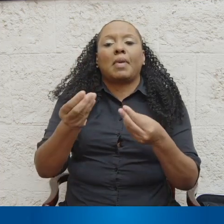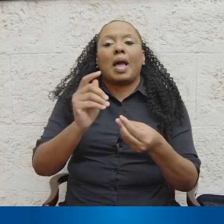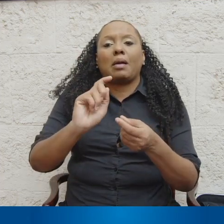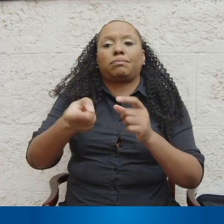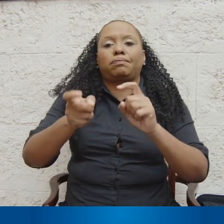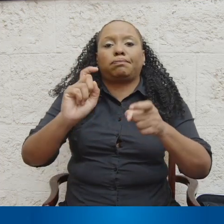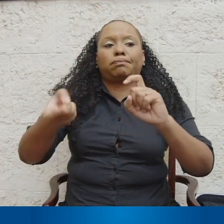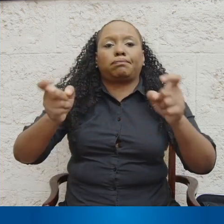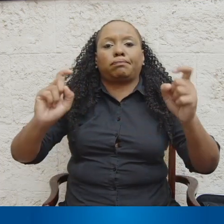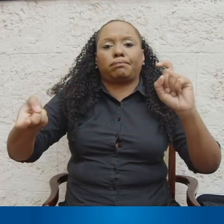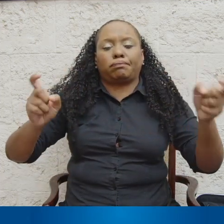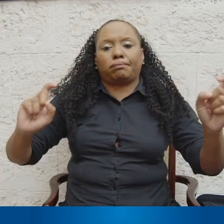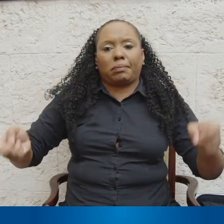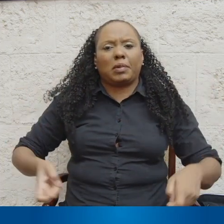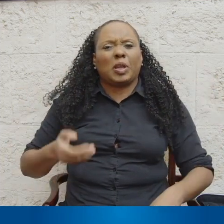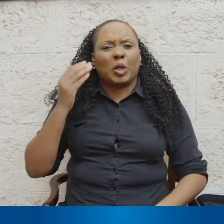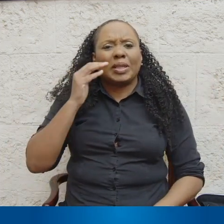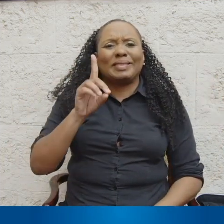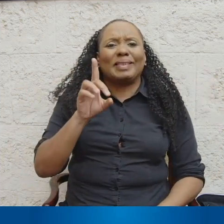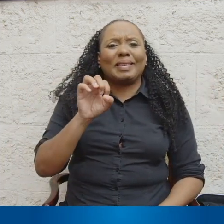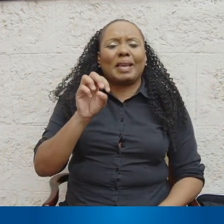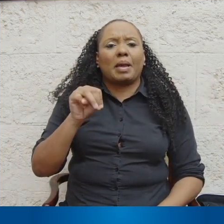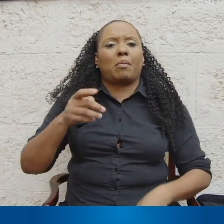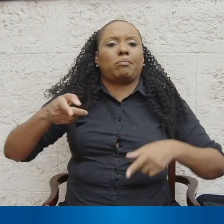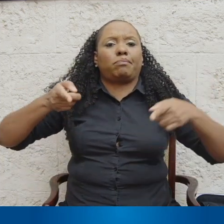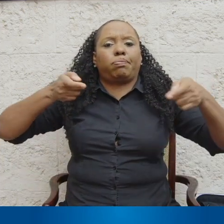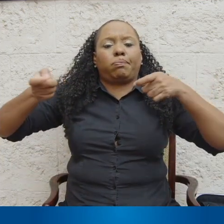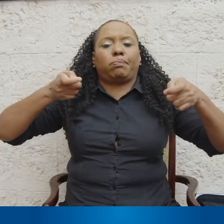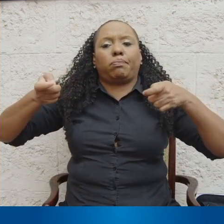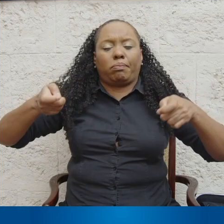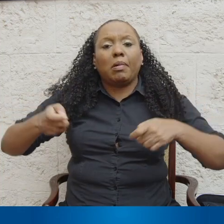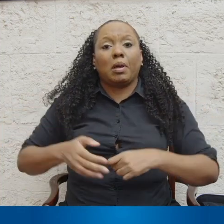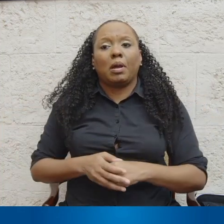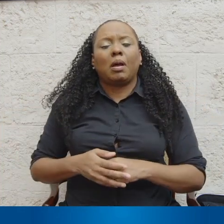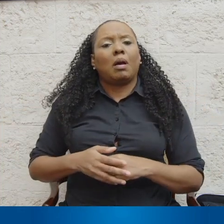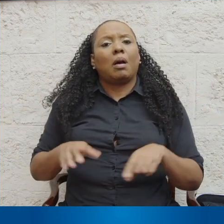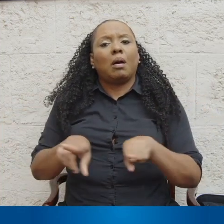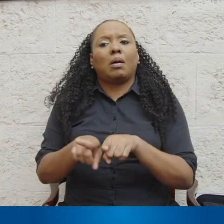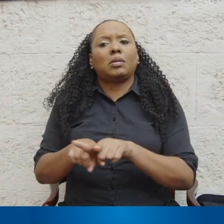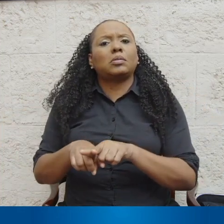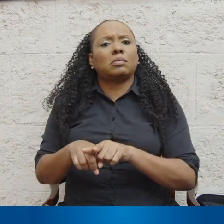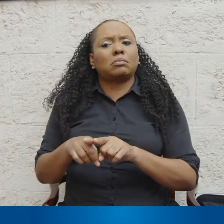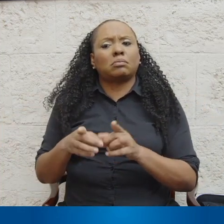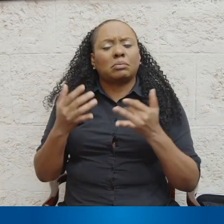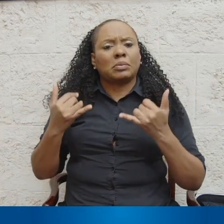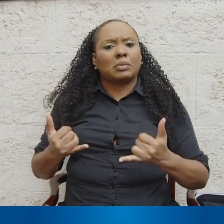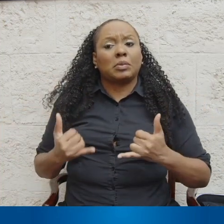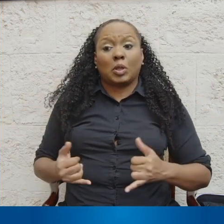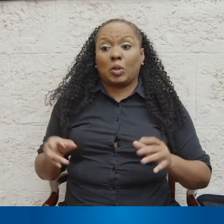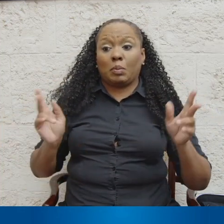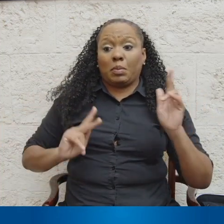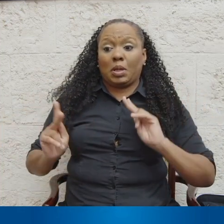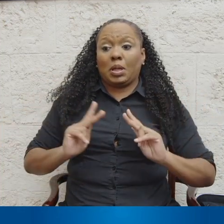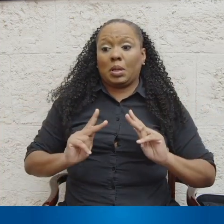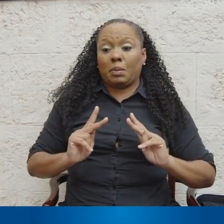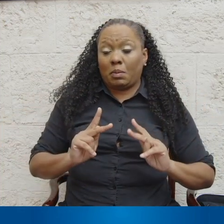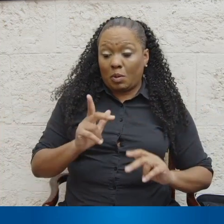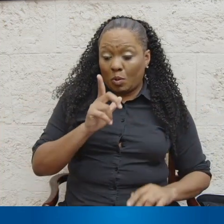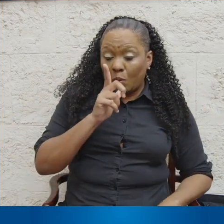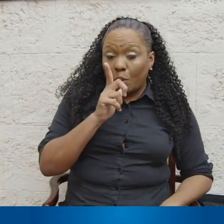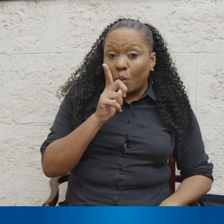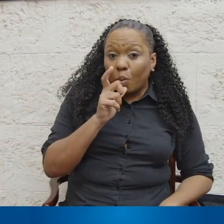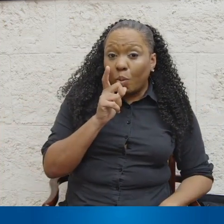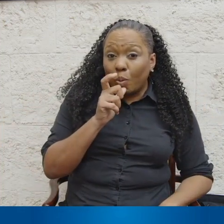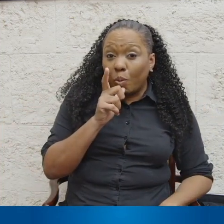are below the poverty line. I want to also use the opportunity to encourage people that may not be below the poverty line to take advantage of